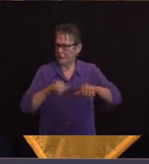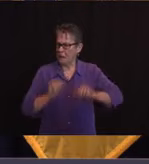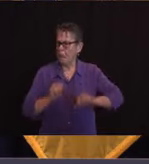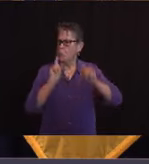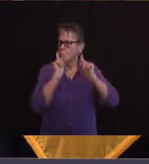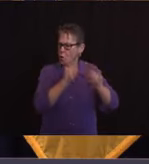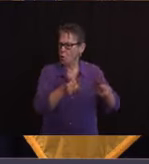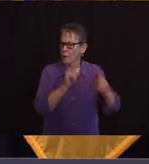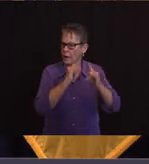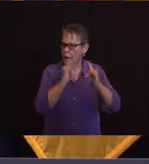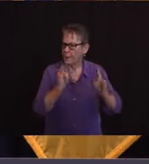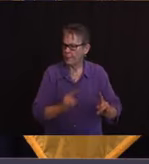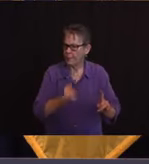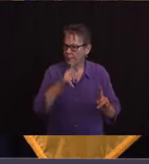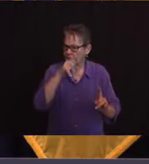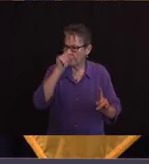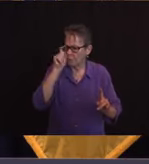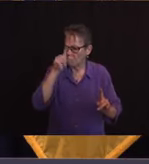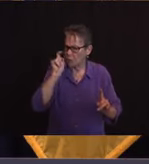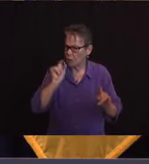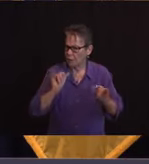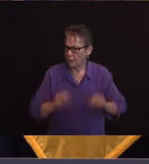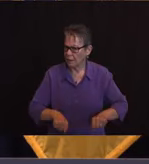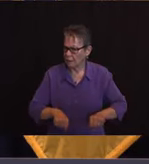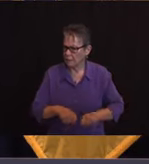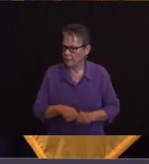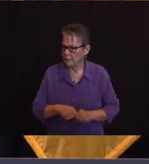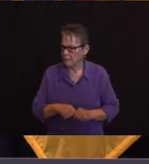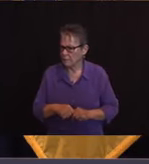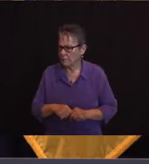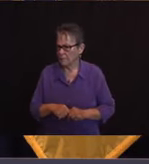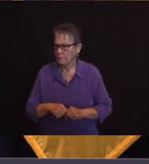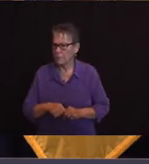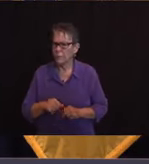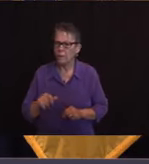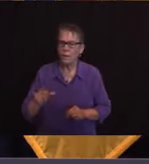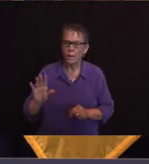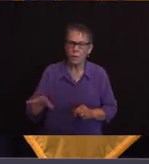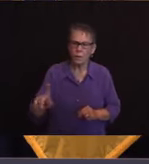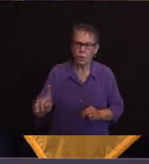first one, I'm hoping we don't roll back, and it would continue to be